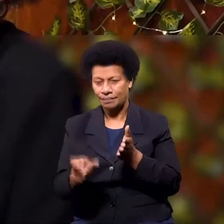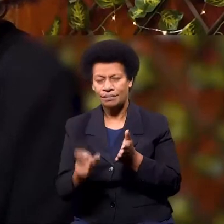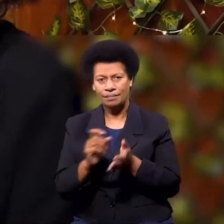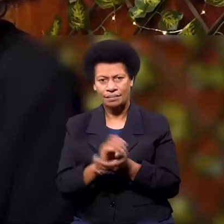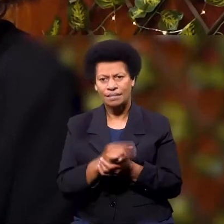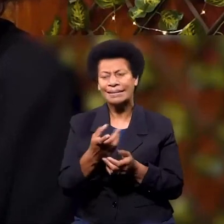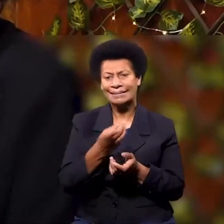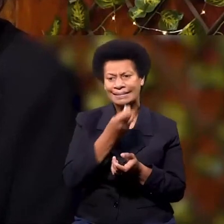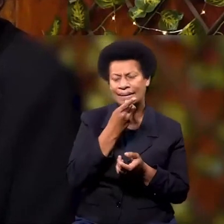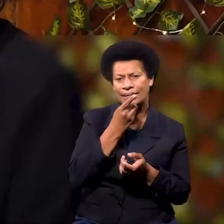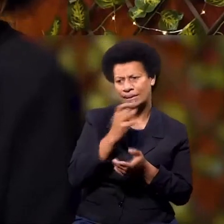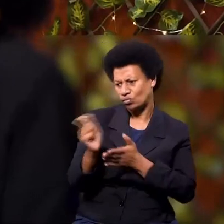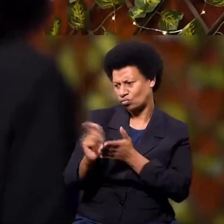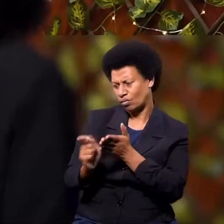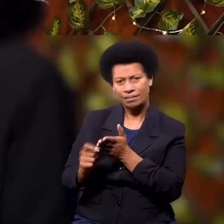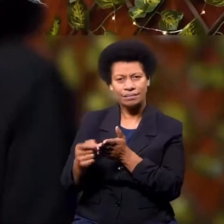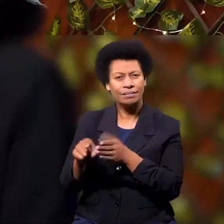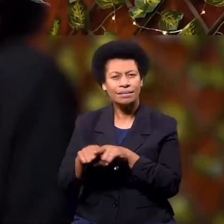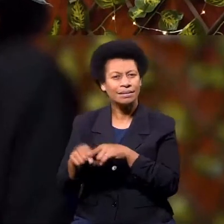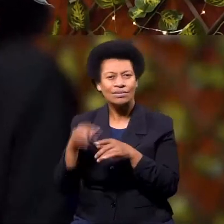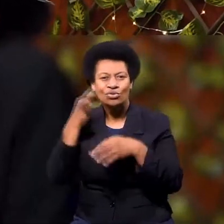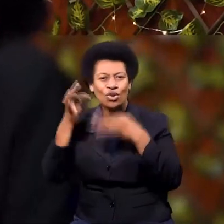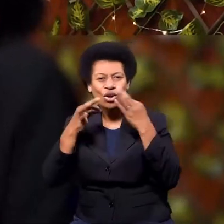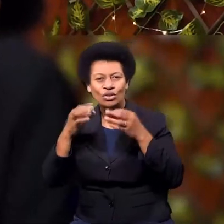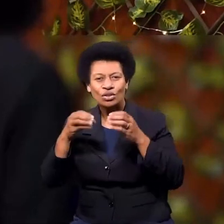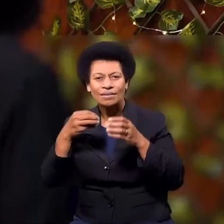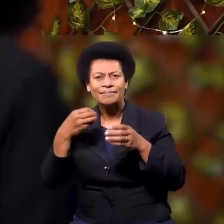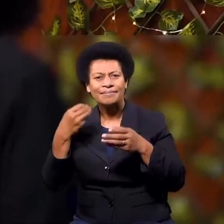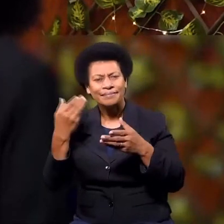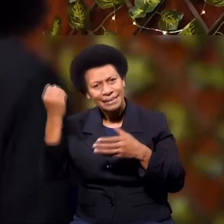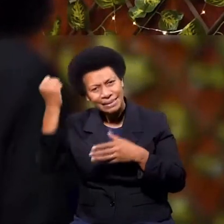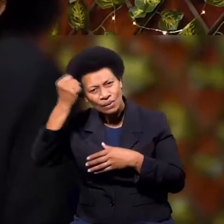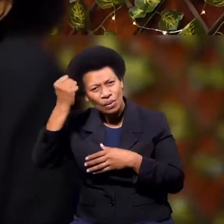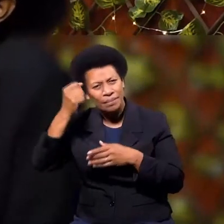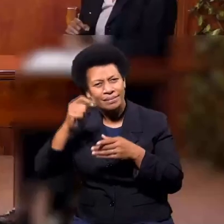son Solomon provide about what it means to fear God?